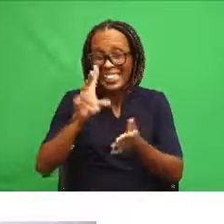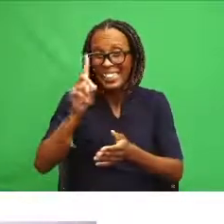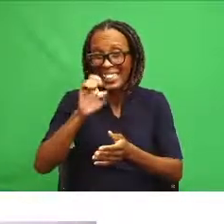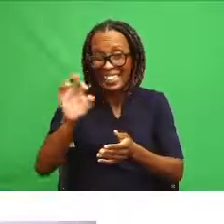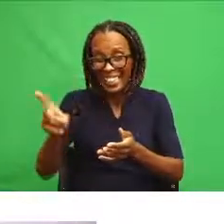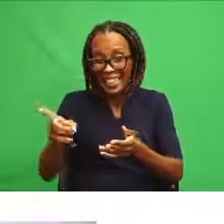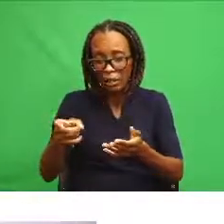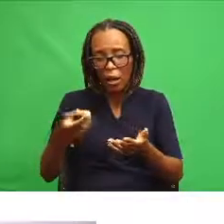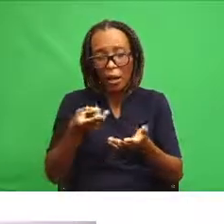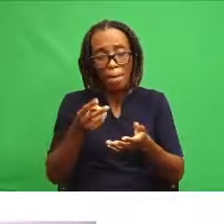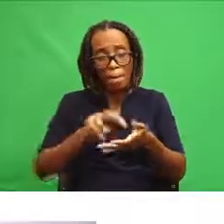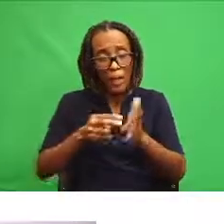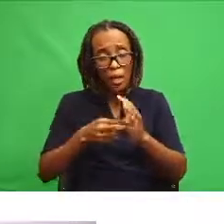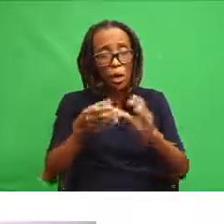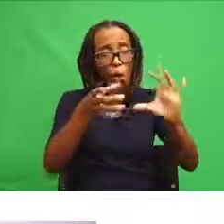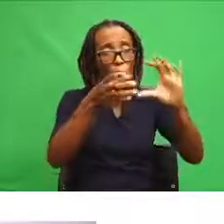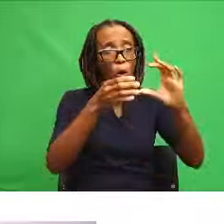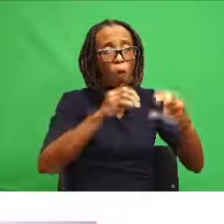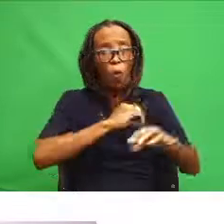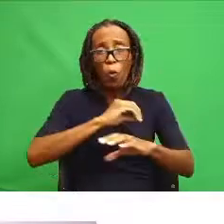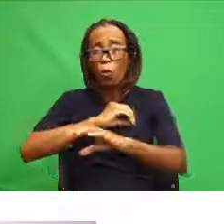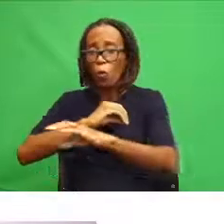you all jointly own the property,